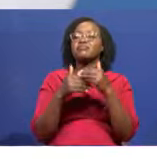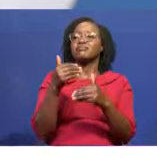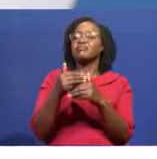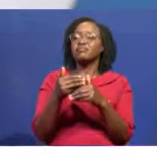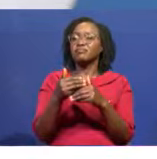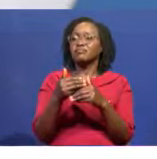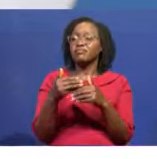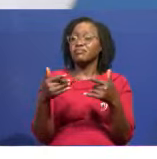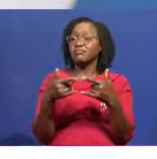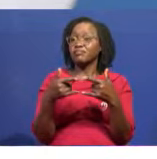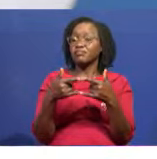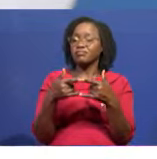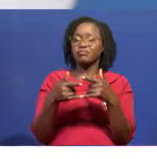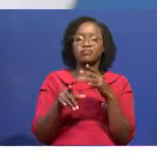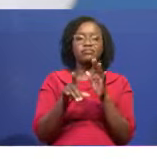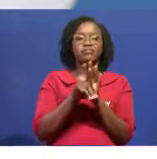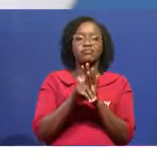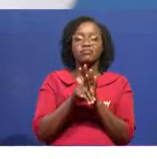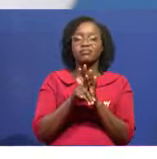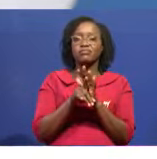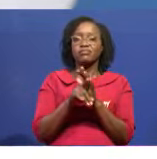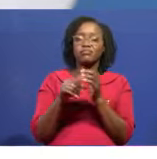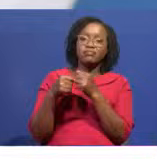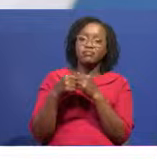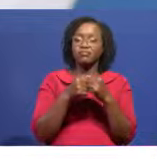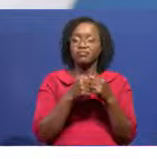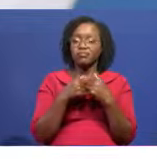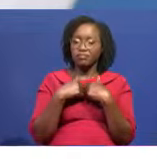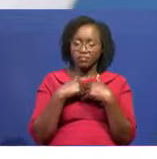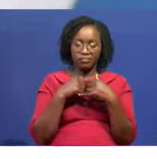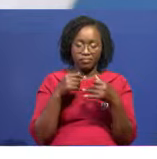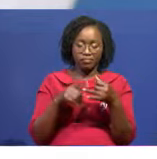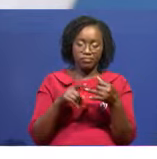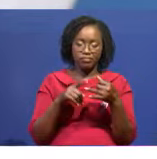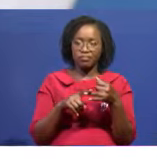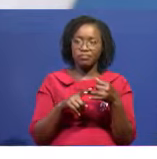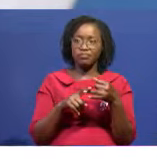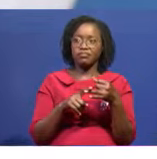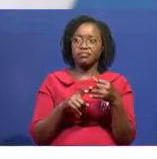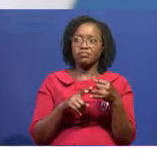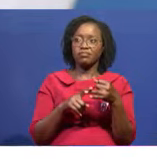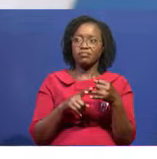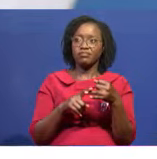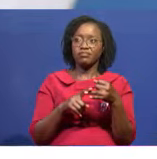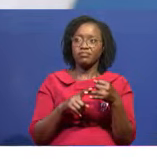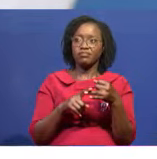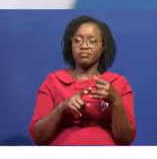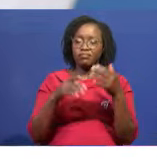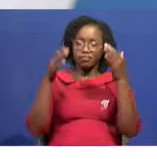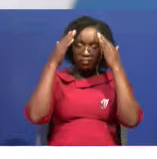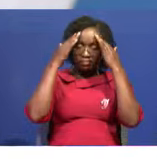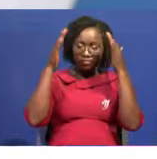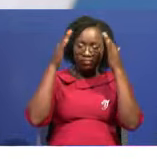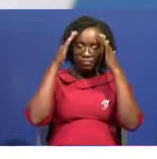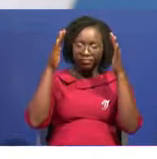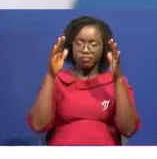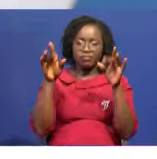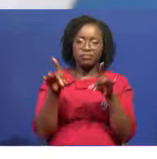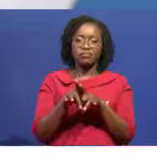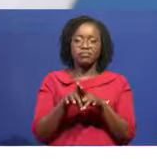of the gap in legislation. So that's one of the challenges that we have. We have a challenge, the big challenge is on awareness.